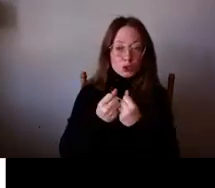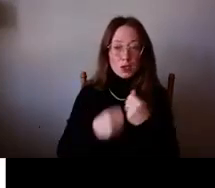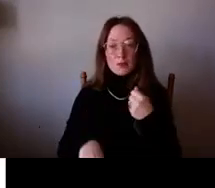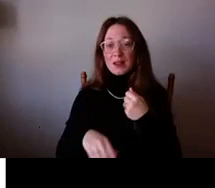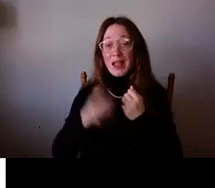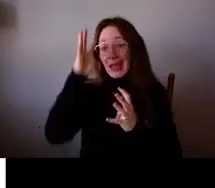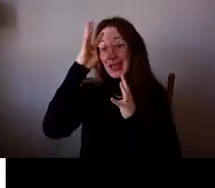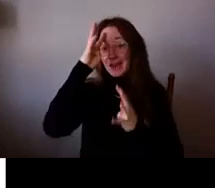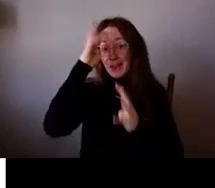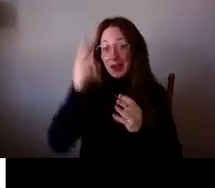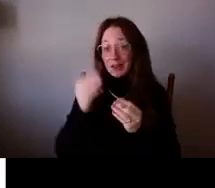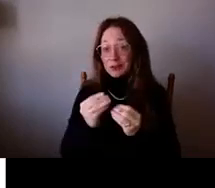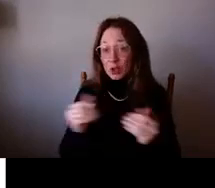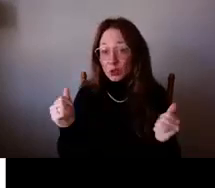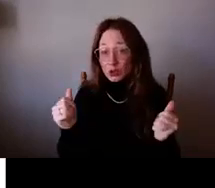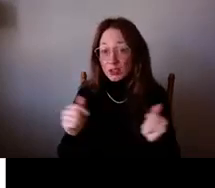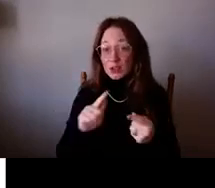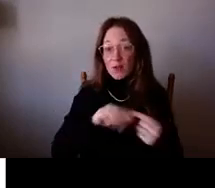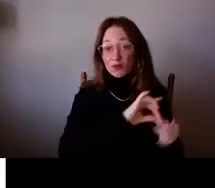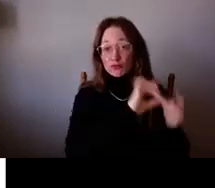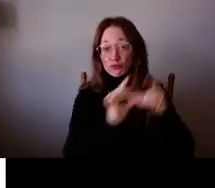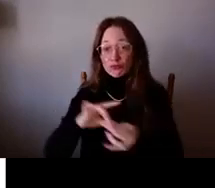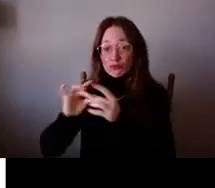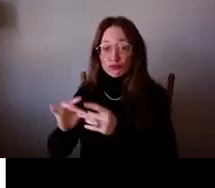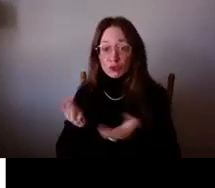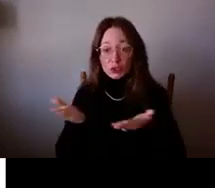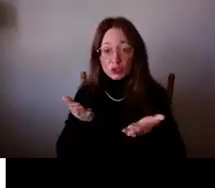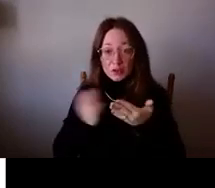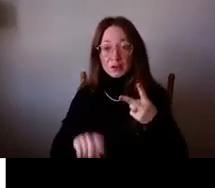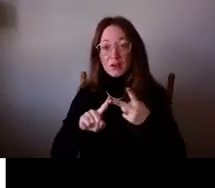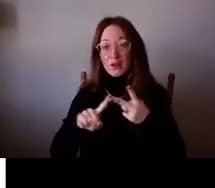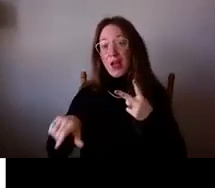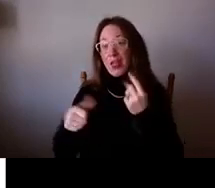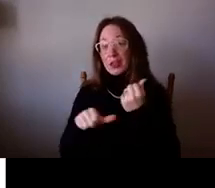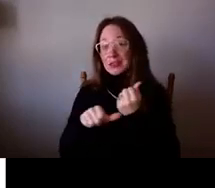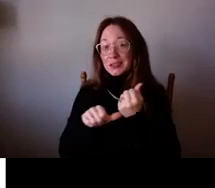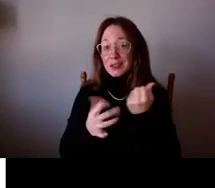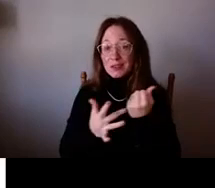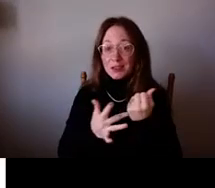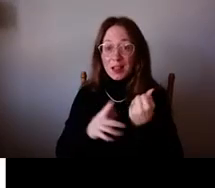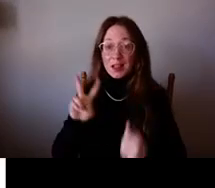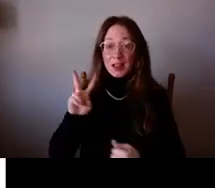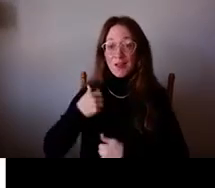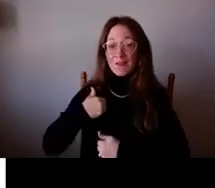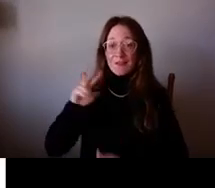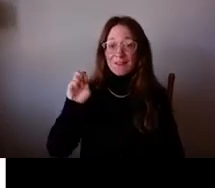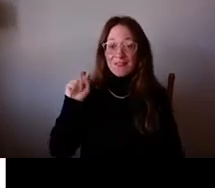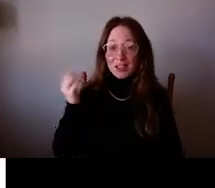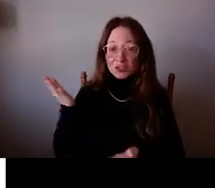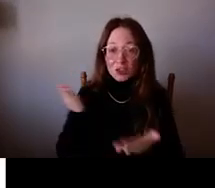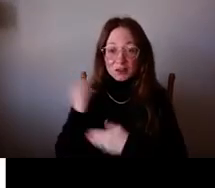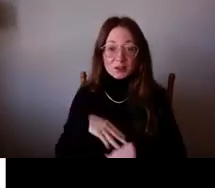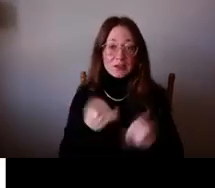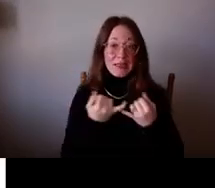the continuity of services due to COVID, assistive technology, veteran services, independent living, and